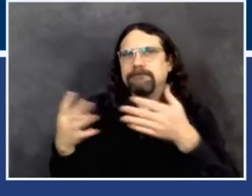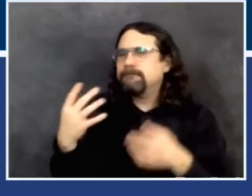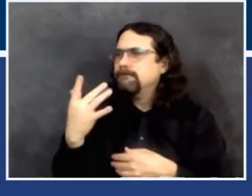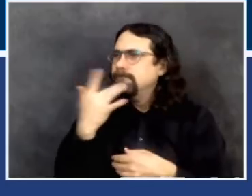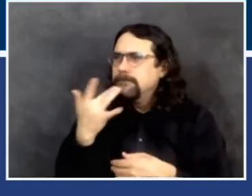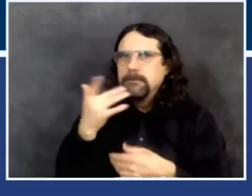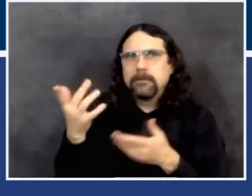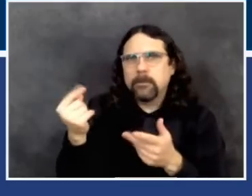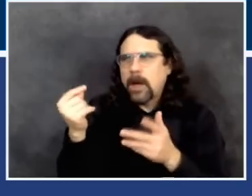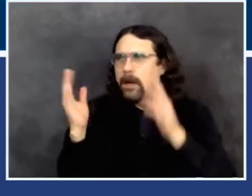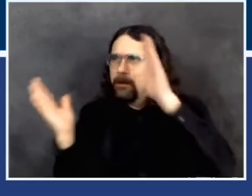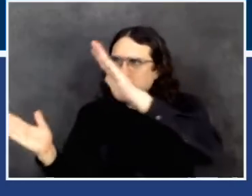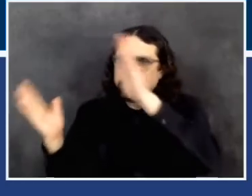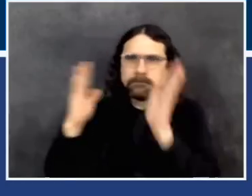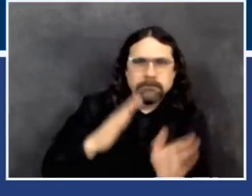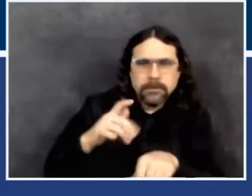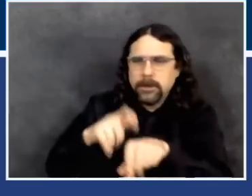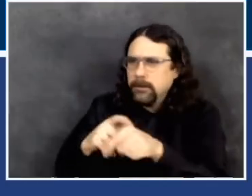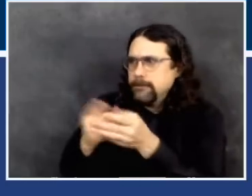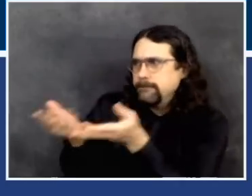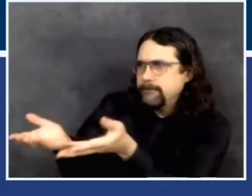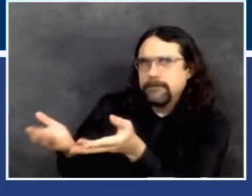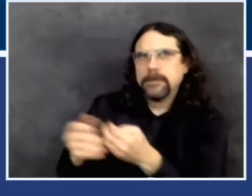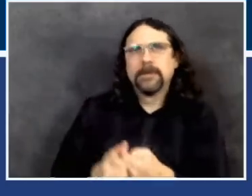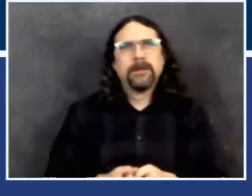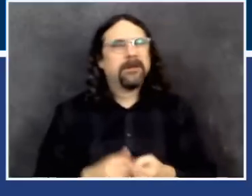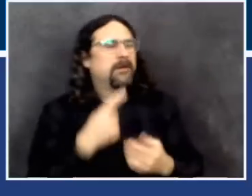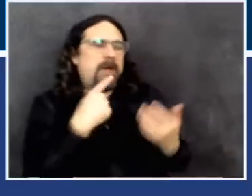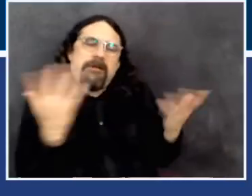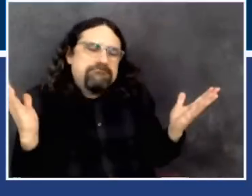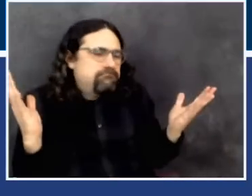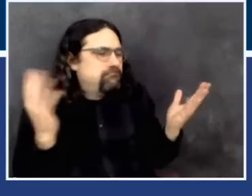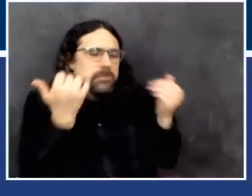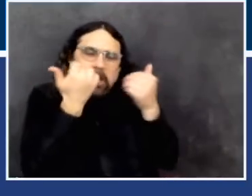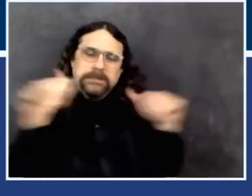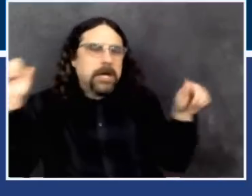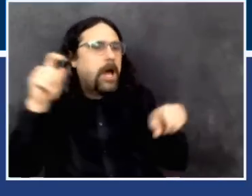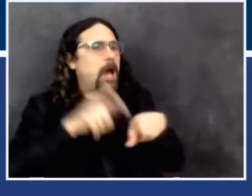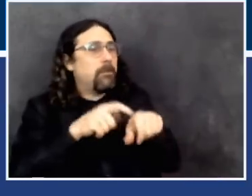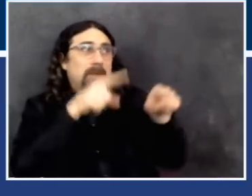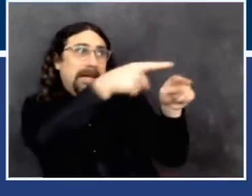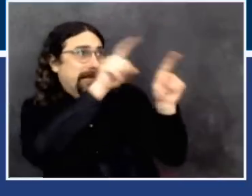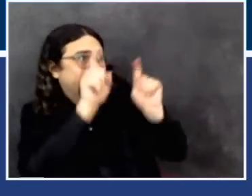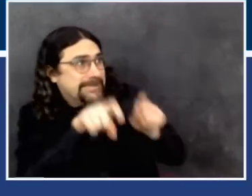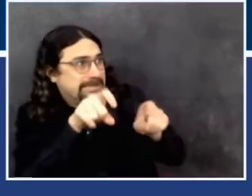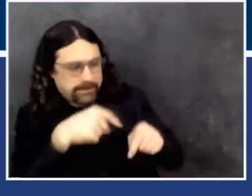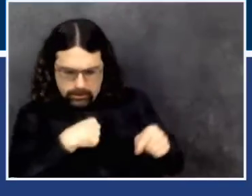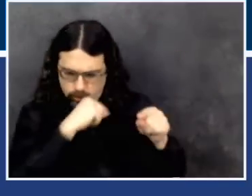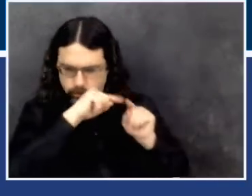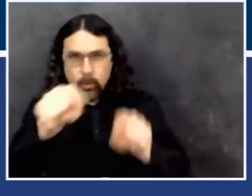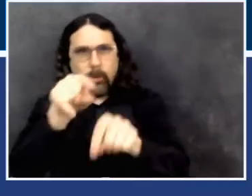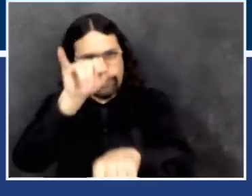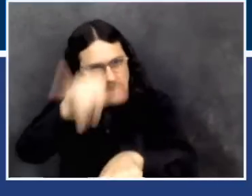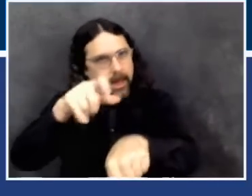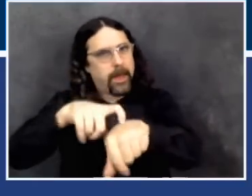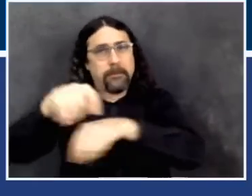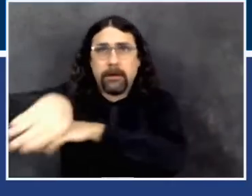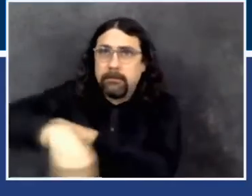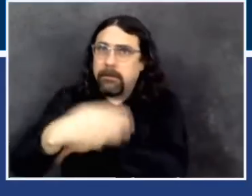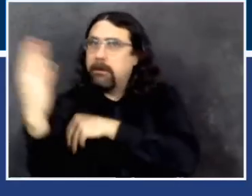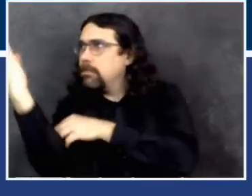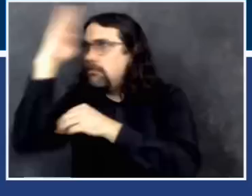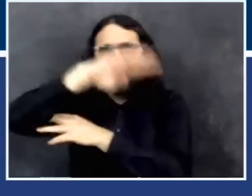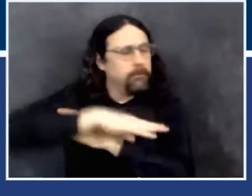generates in our healthcare workers. So I could not be more appreciative to everyone in the military for this incredible